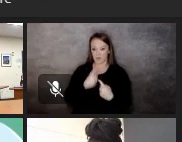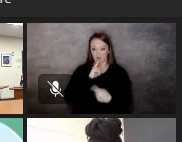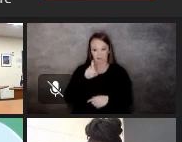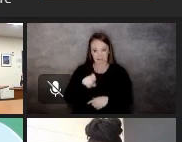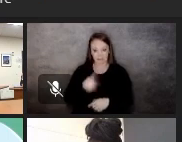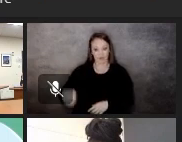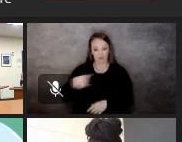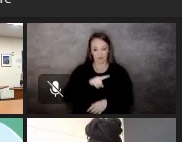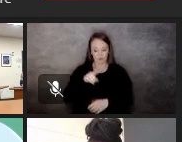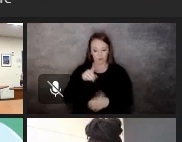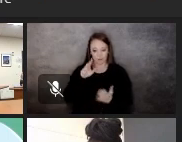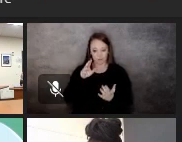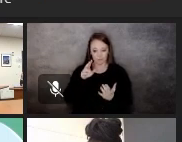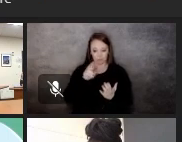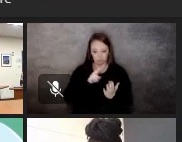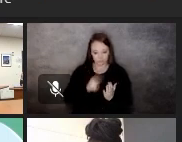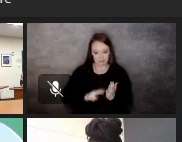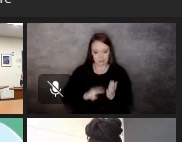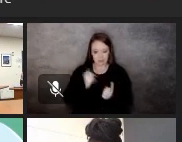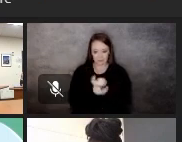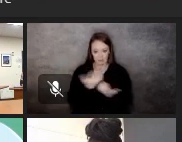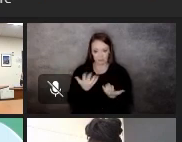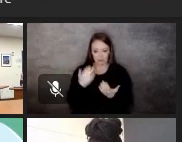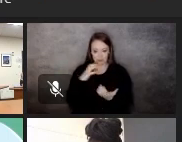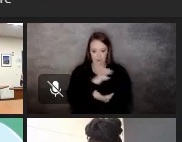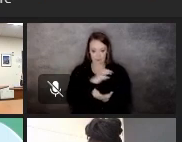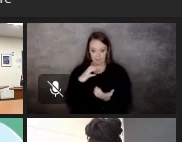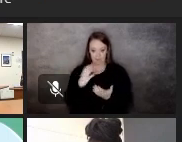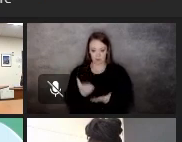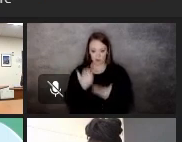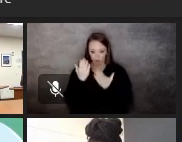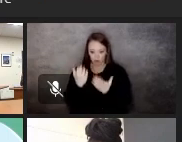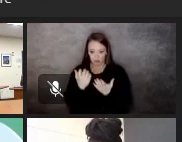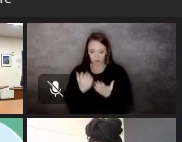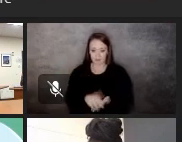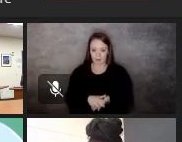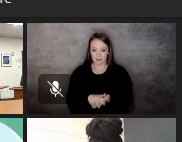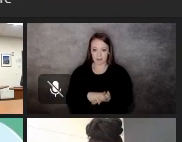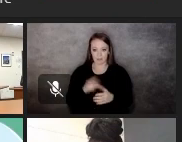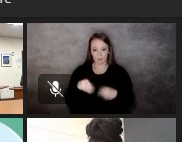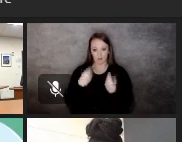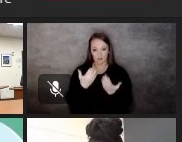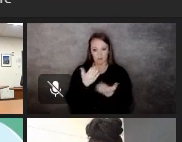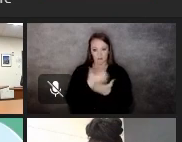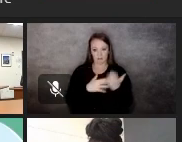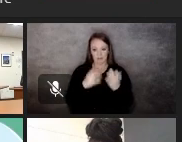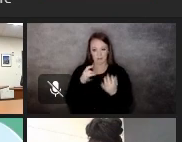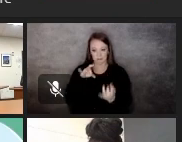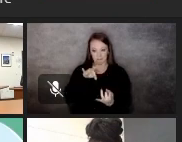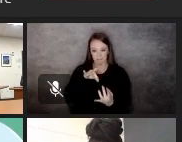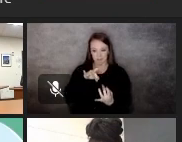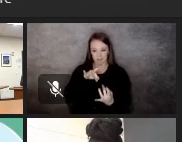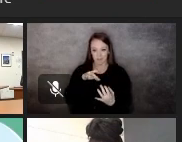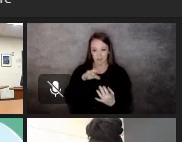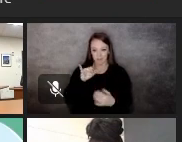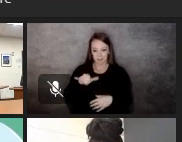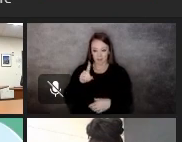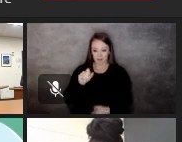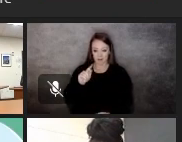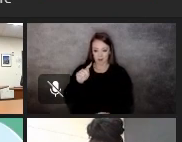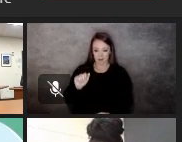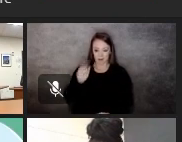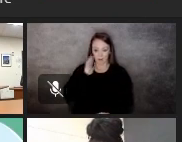is suggesting and recommending and give that feedback, because that actionable data will come back to really refine